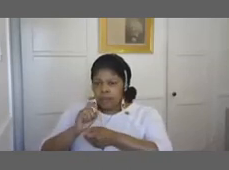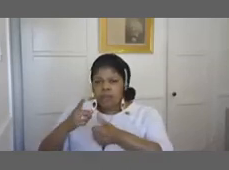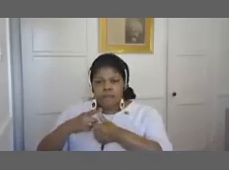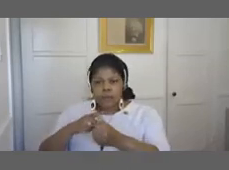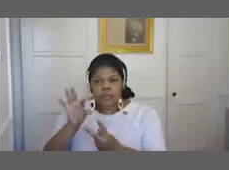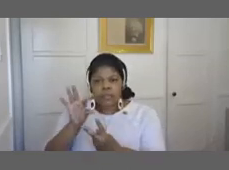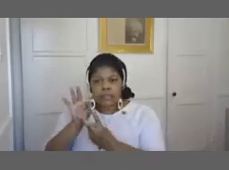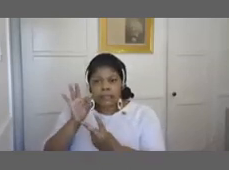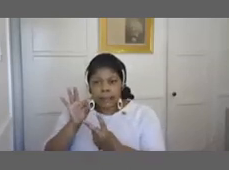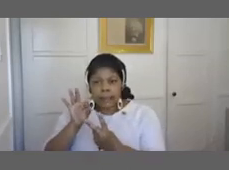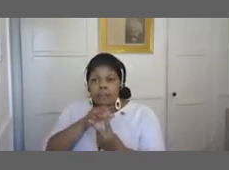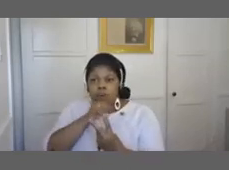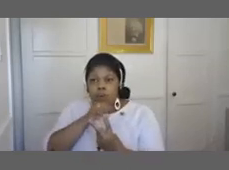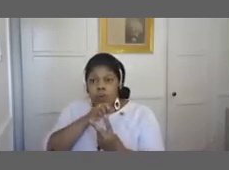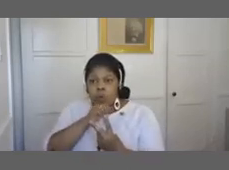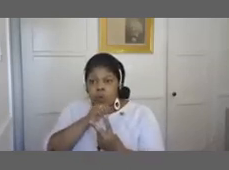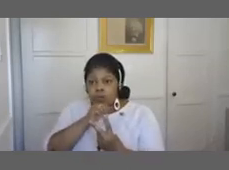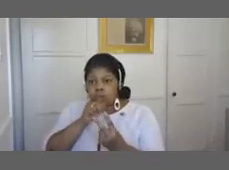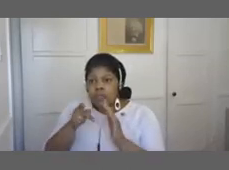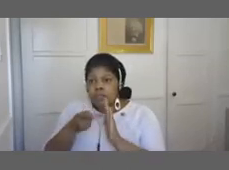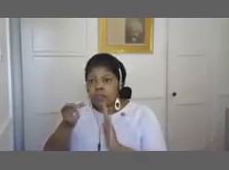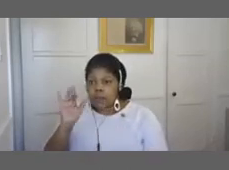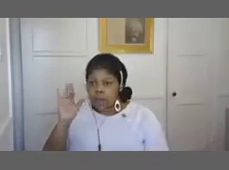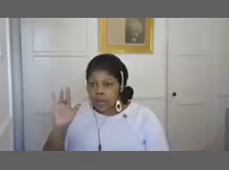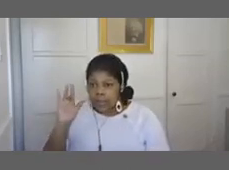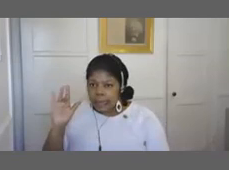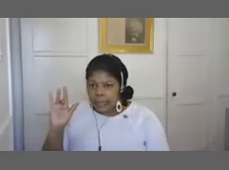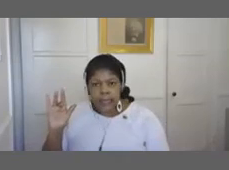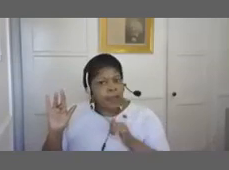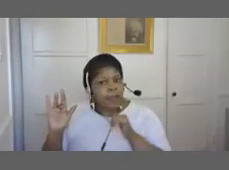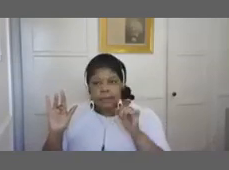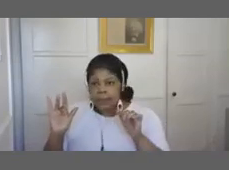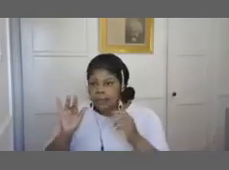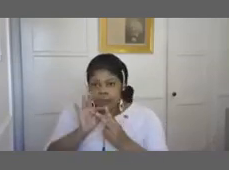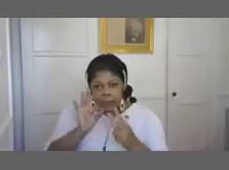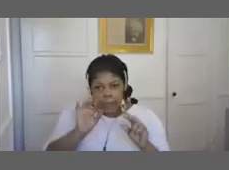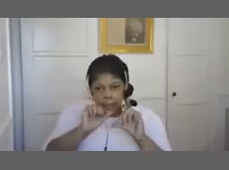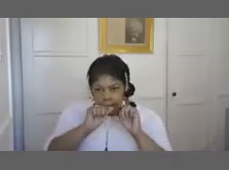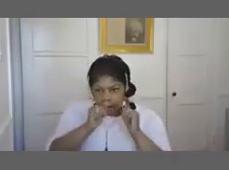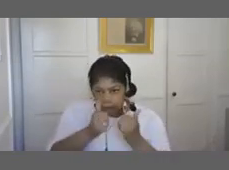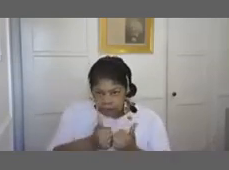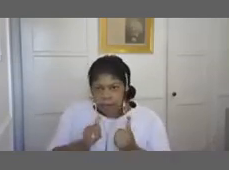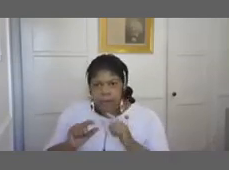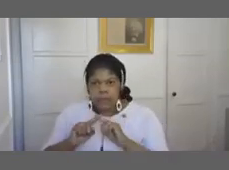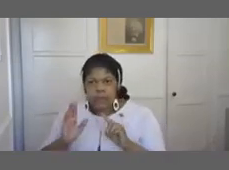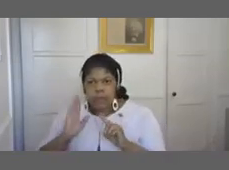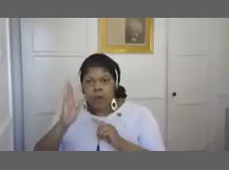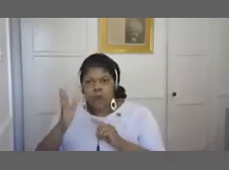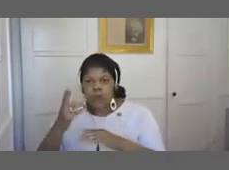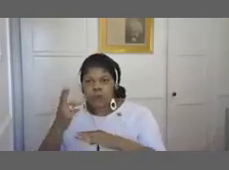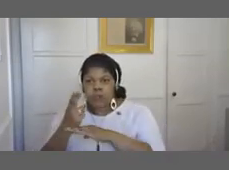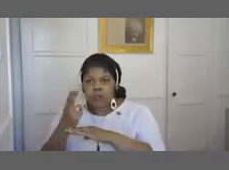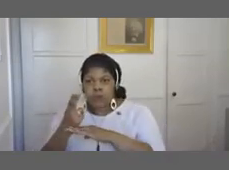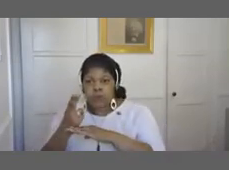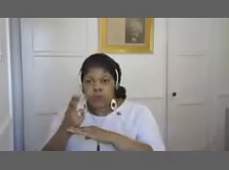it without selecting the shape. And we're going to use, for this particular color,